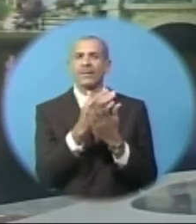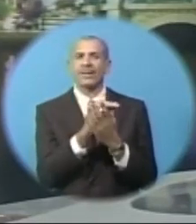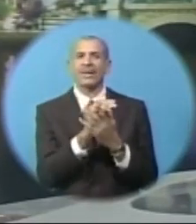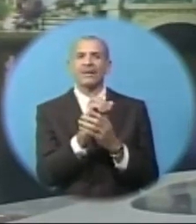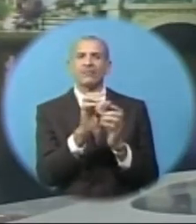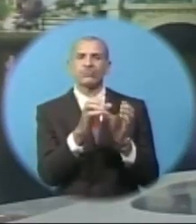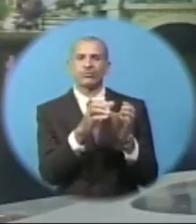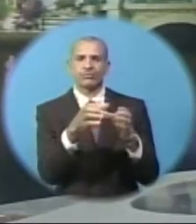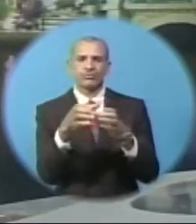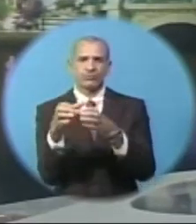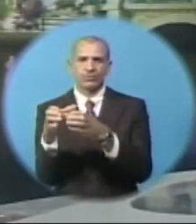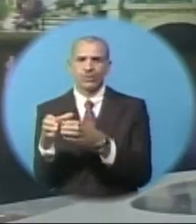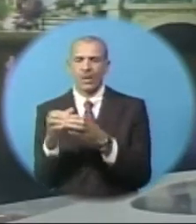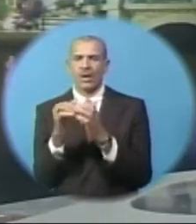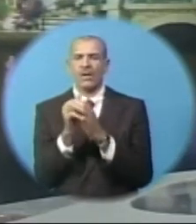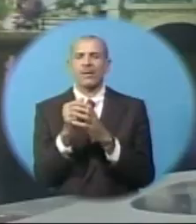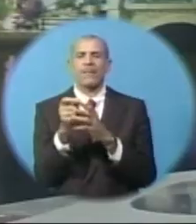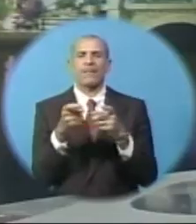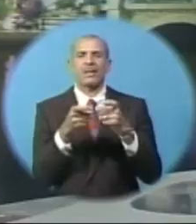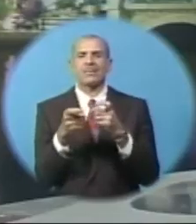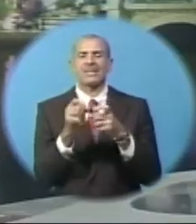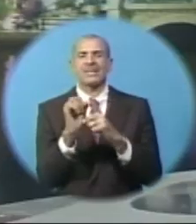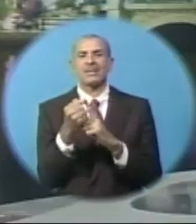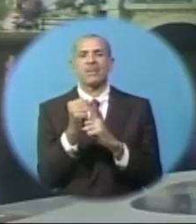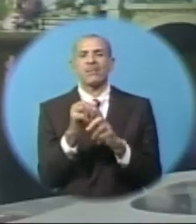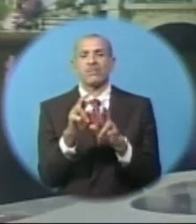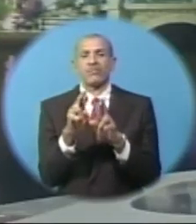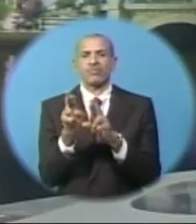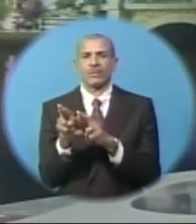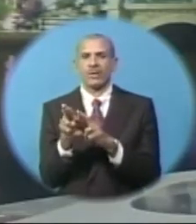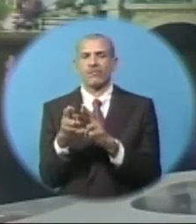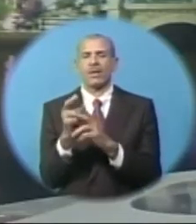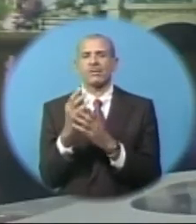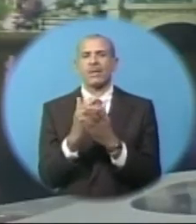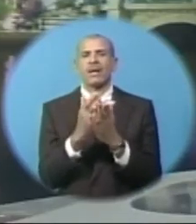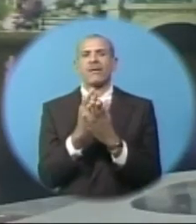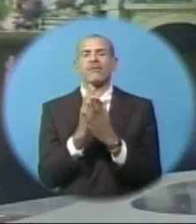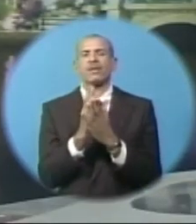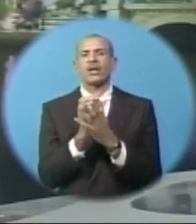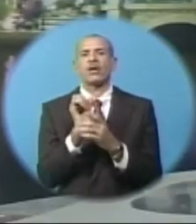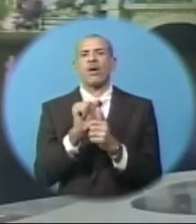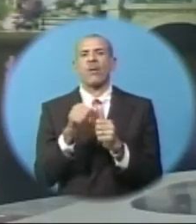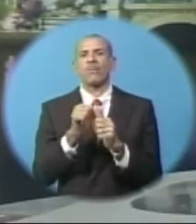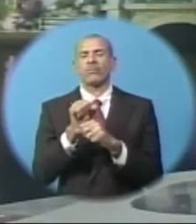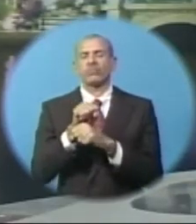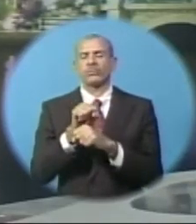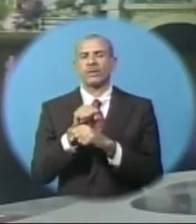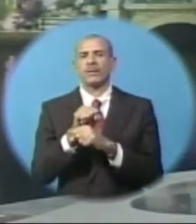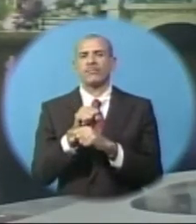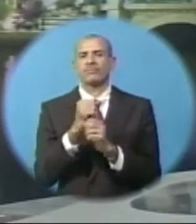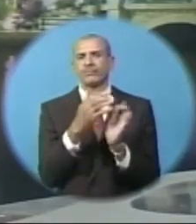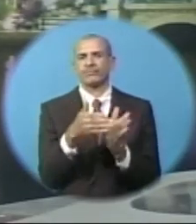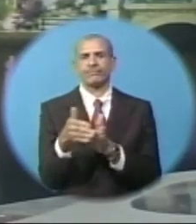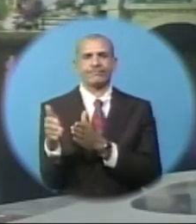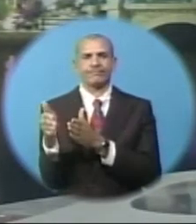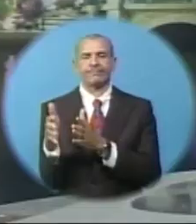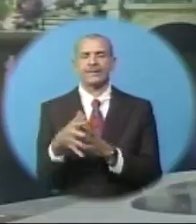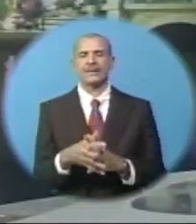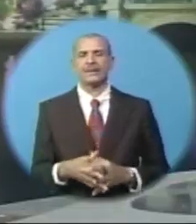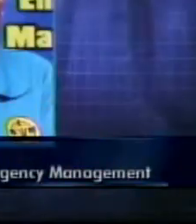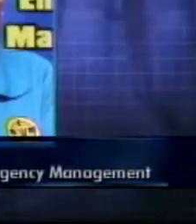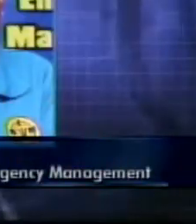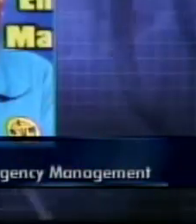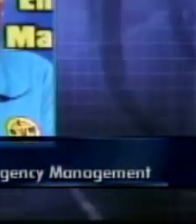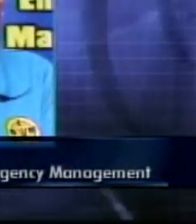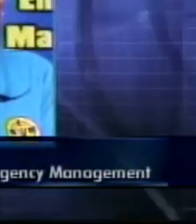the National Emergency Management System to be on standby as part of its standard operating procedure. To